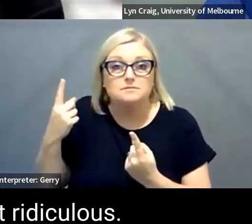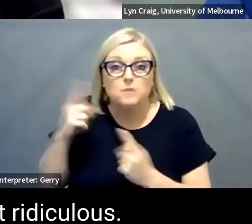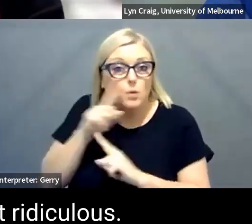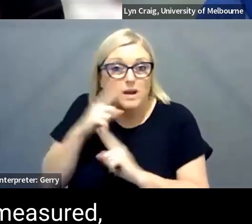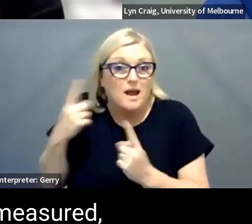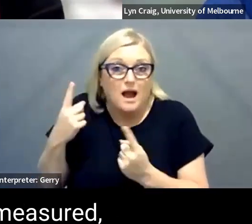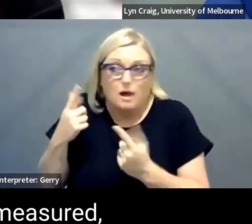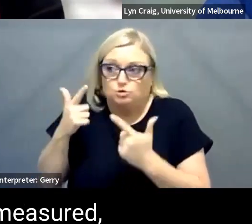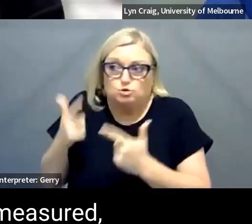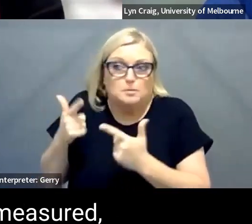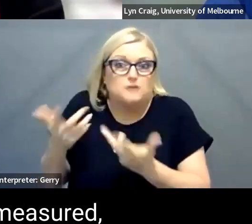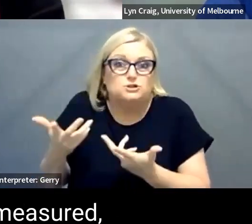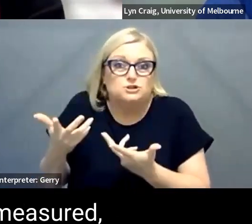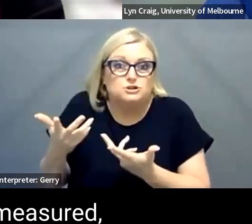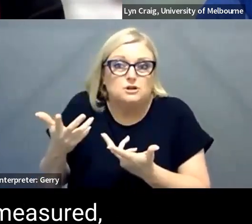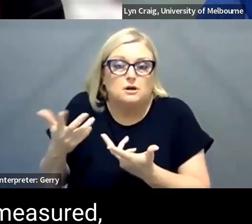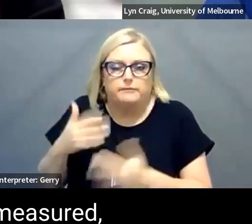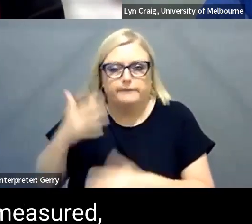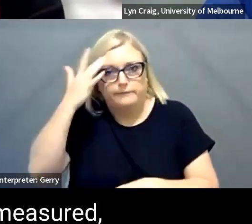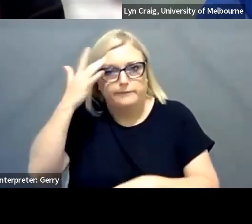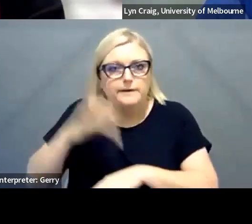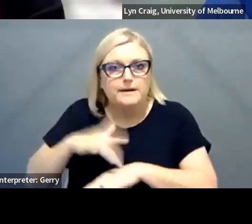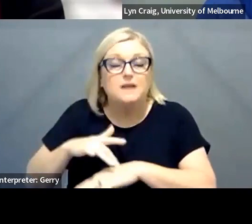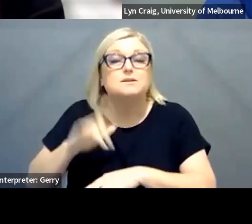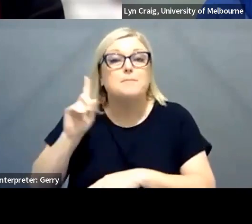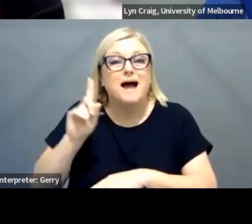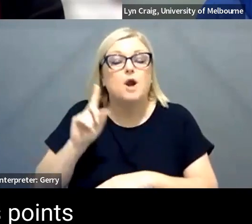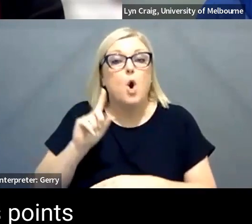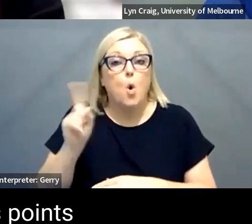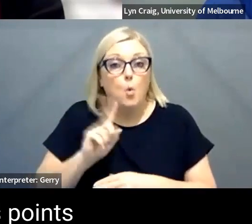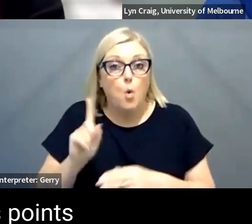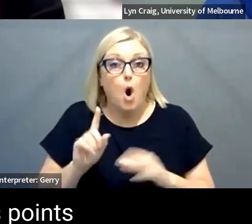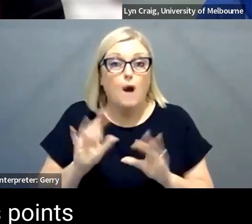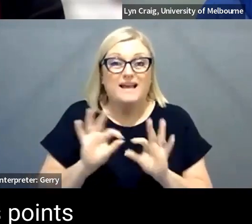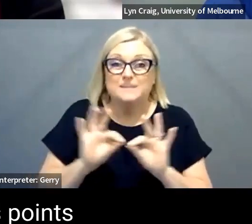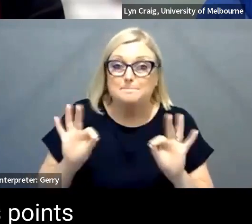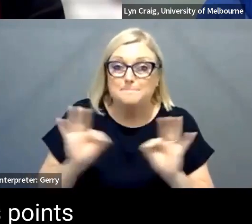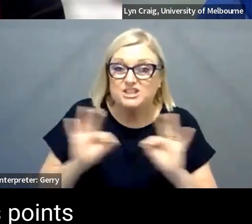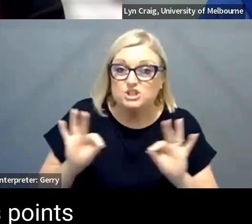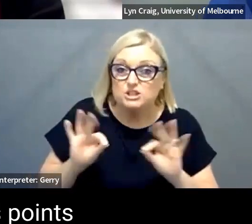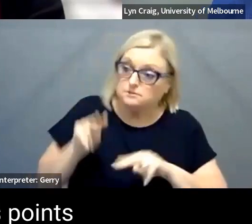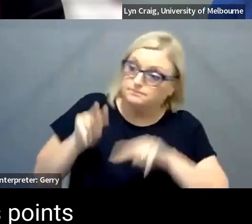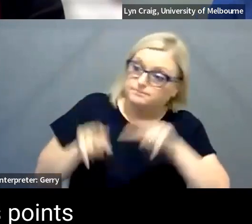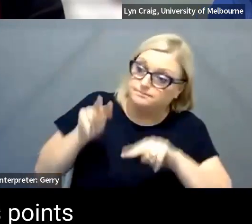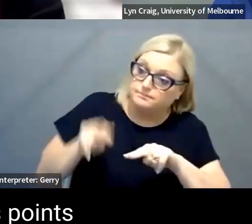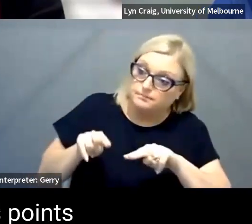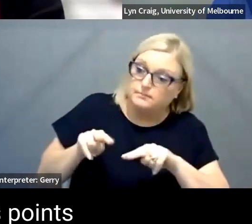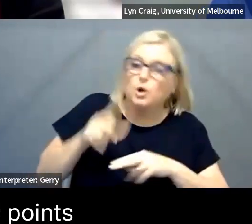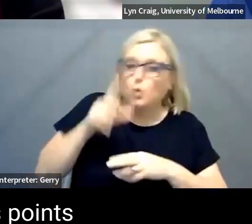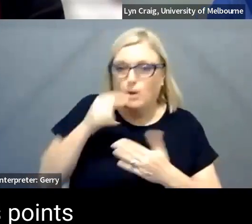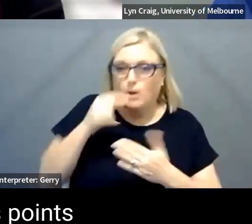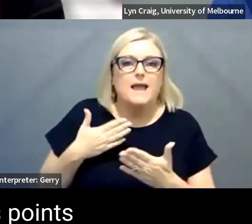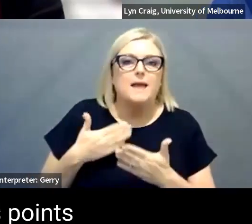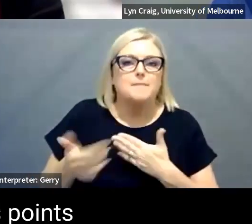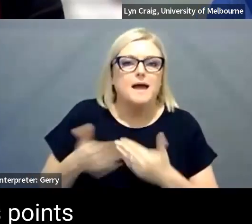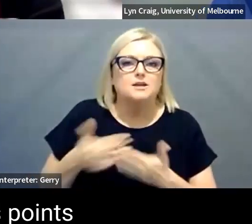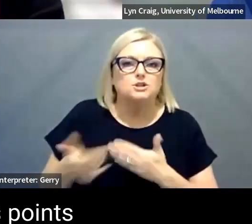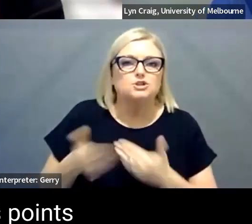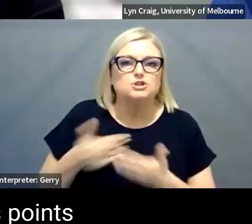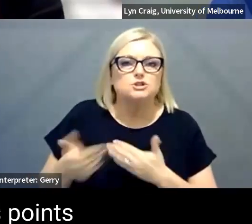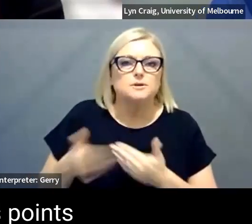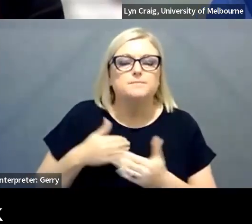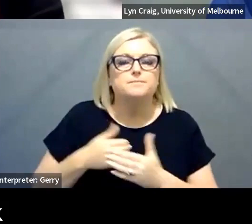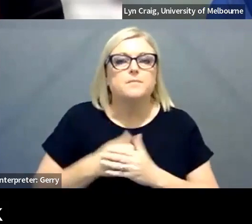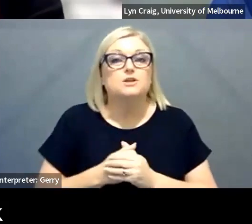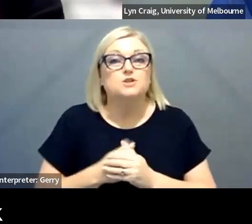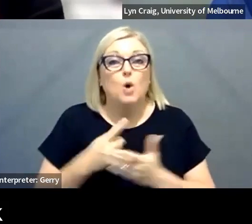to, what gets measured gets managed. And so, Lynn's, points about measuring